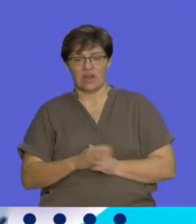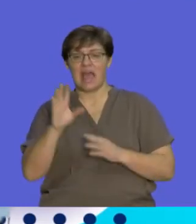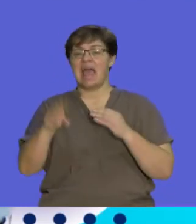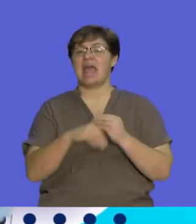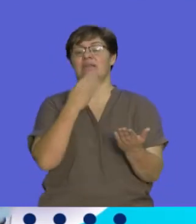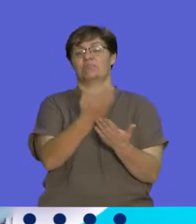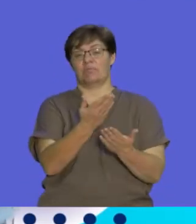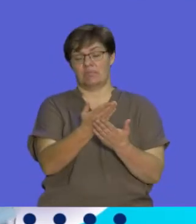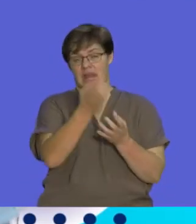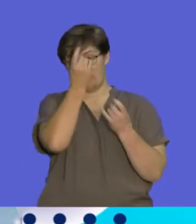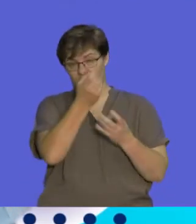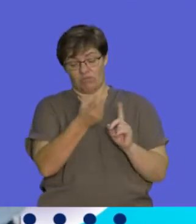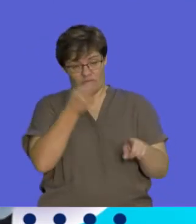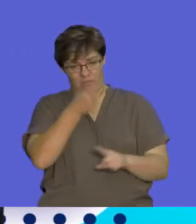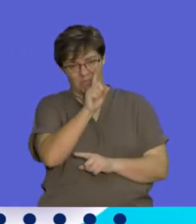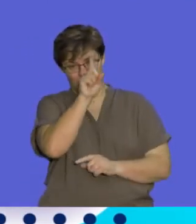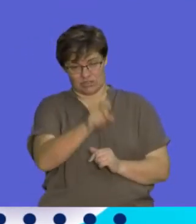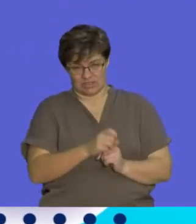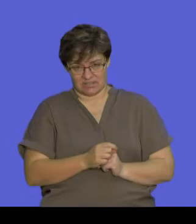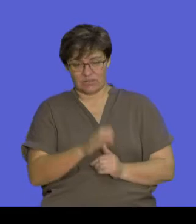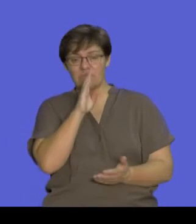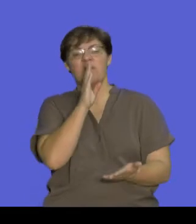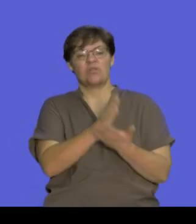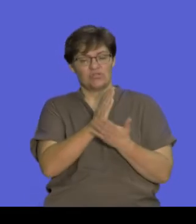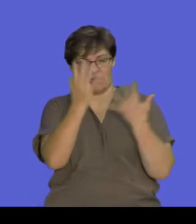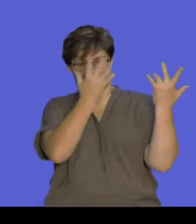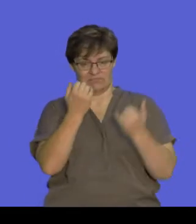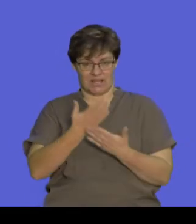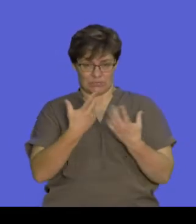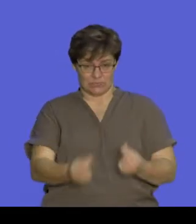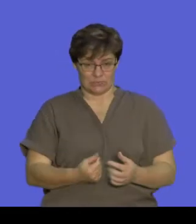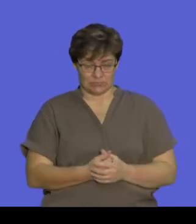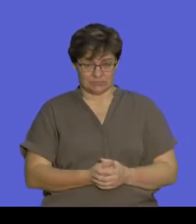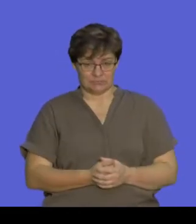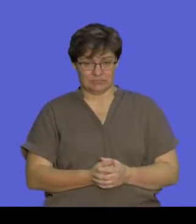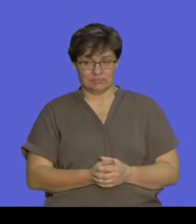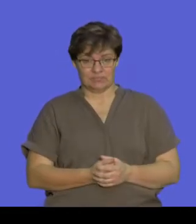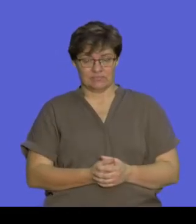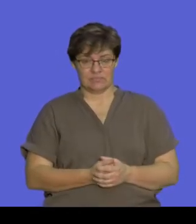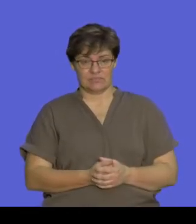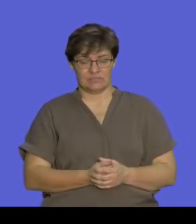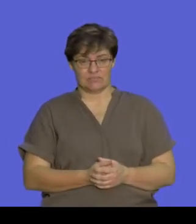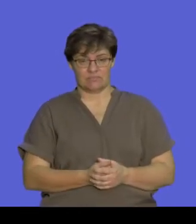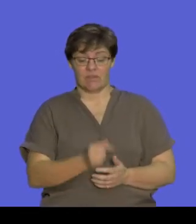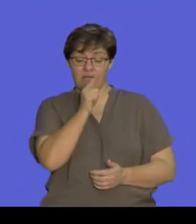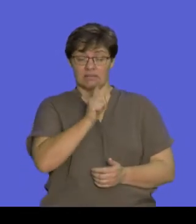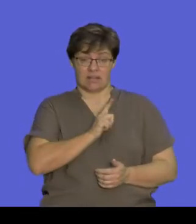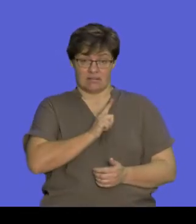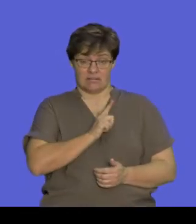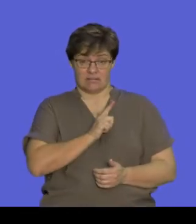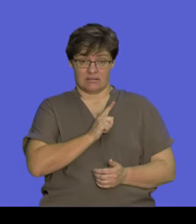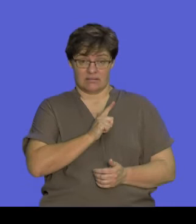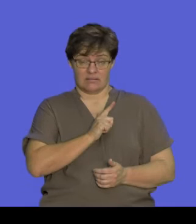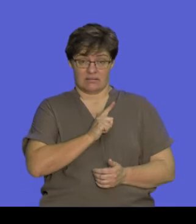data from the question to make sure we can do the calculations. So, what we're told is that